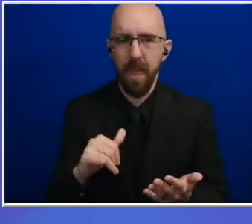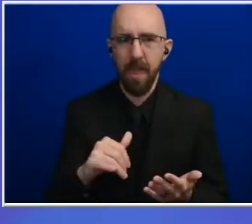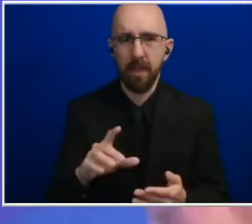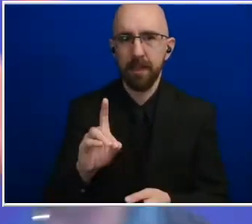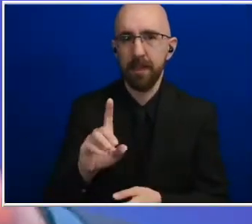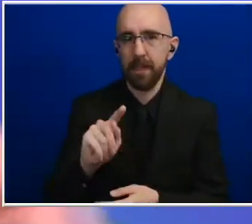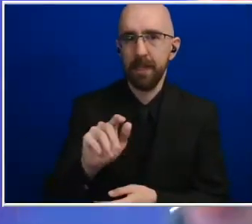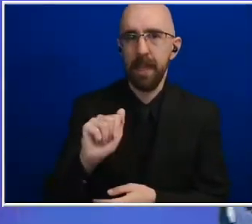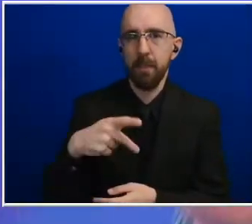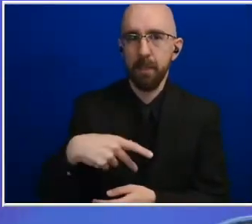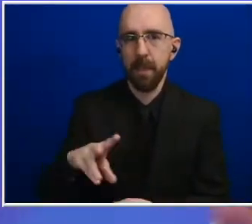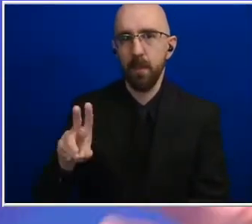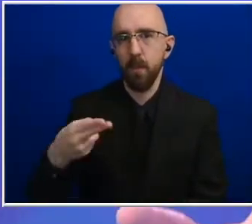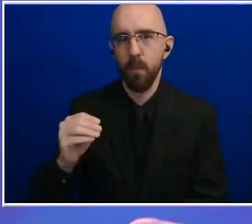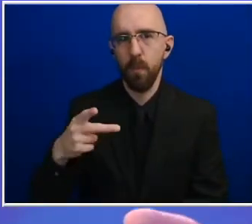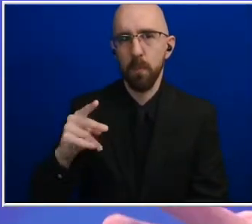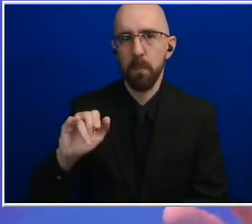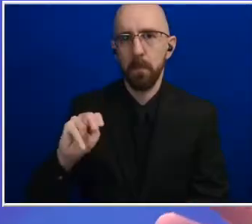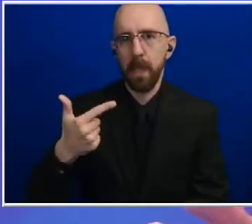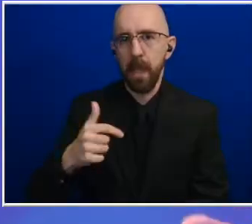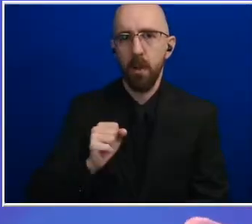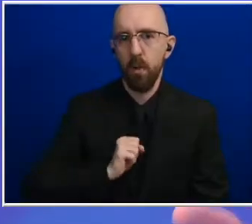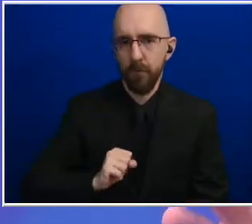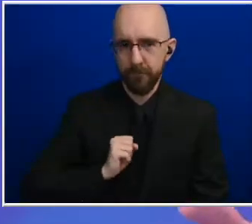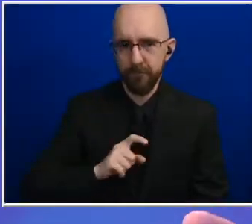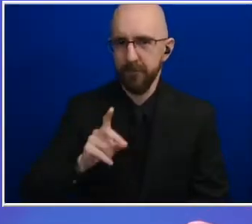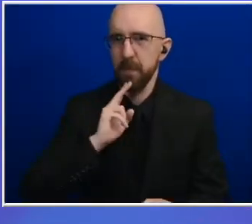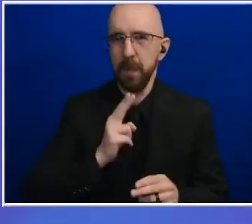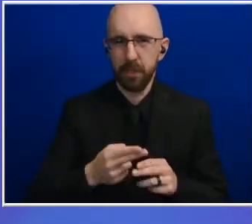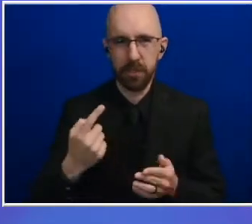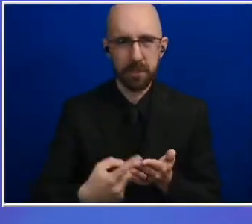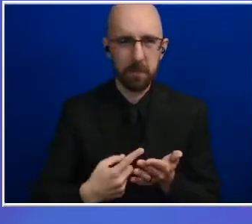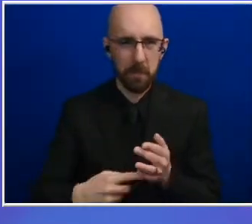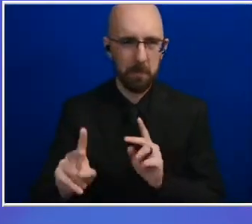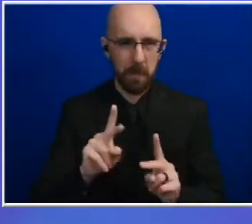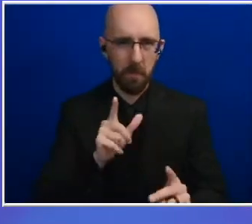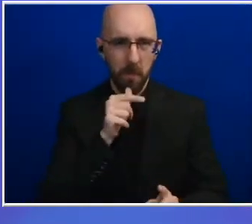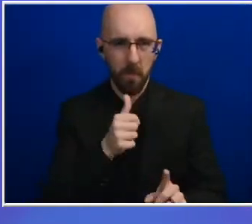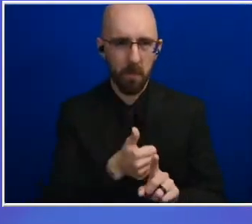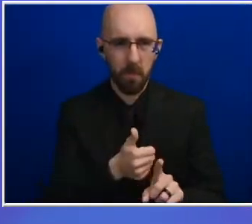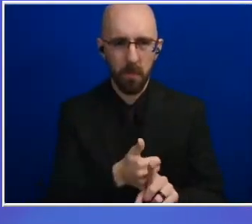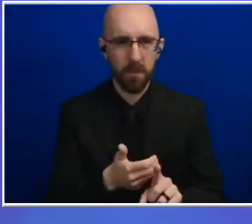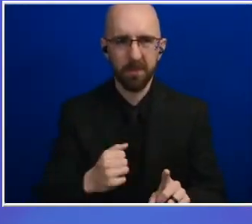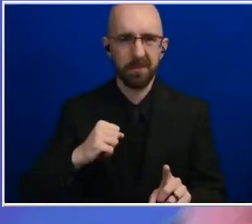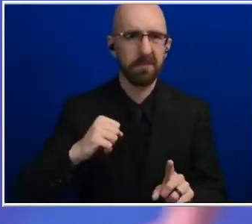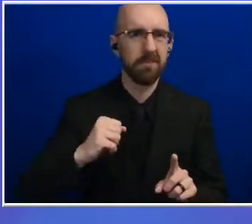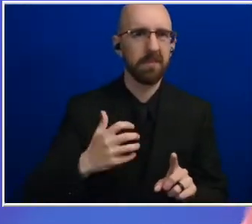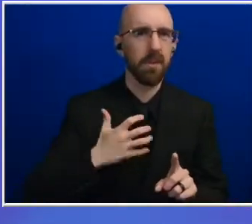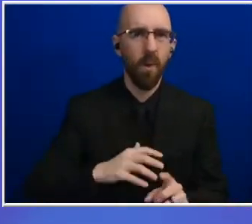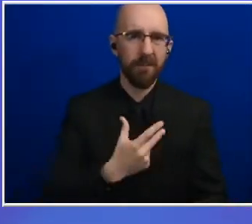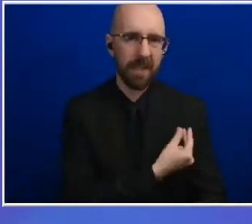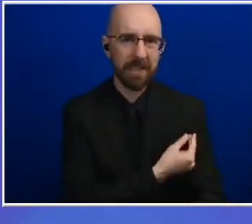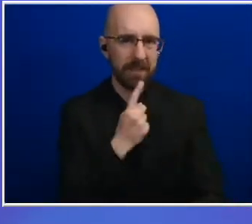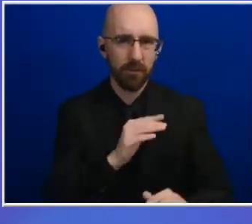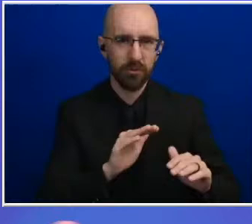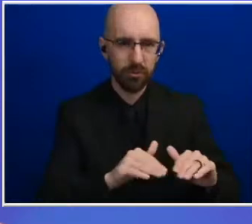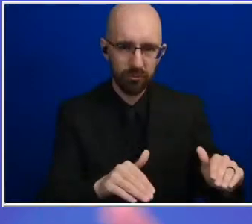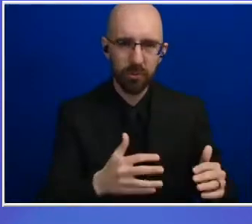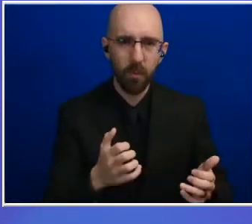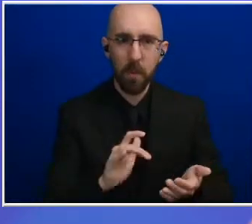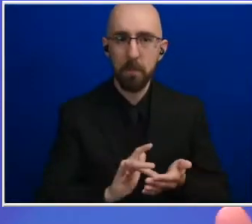cough, you mentioned how sometimes people who are not wanting vaccines for their children, and then they want medical care when their child gets